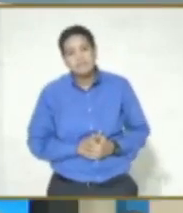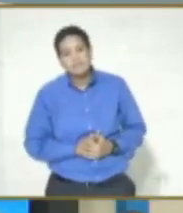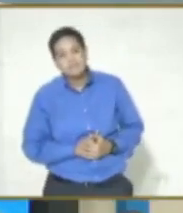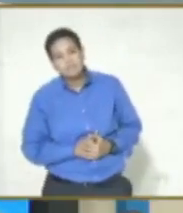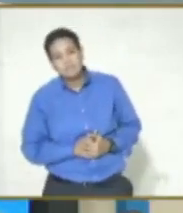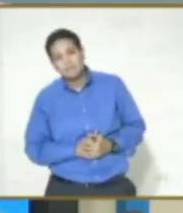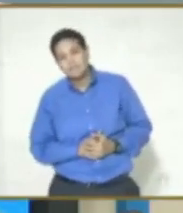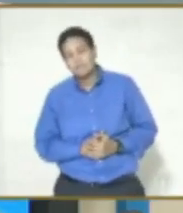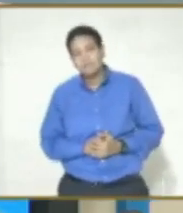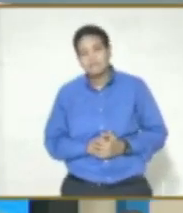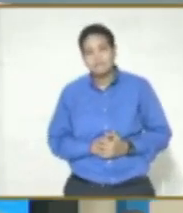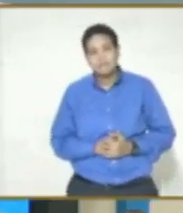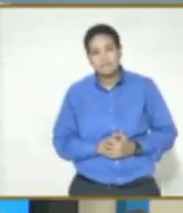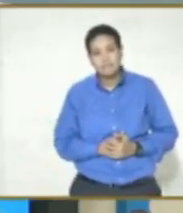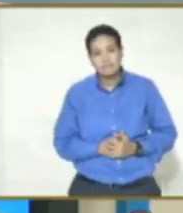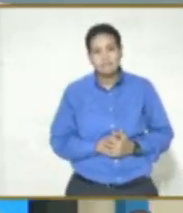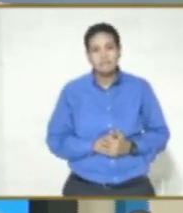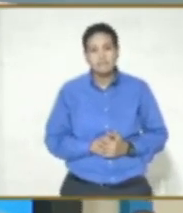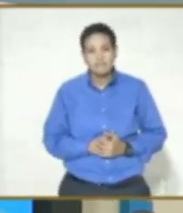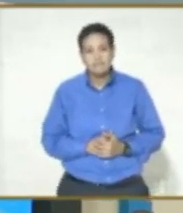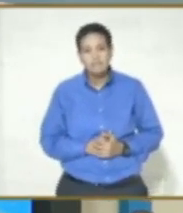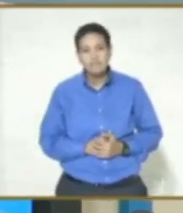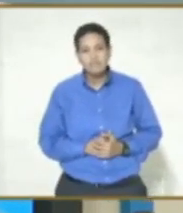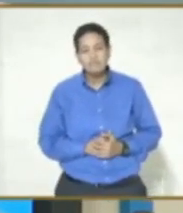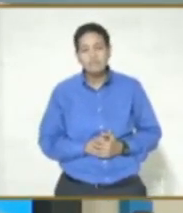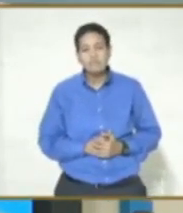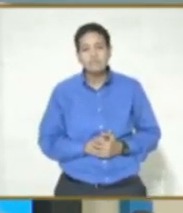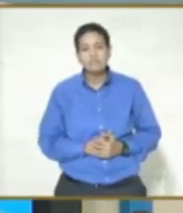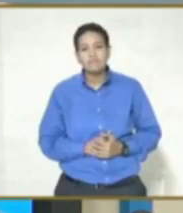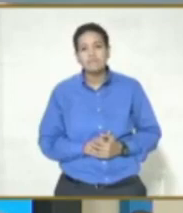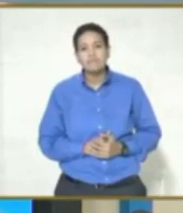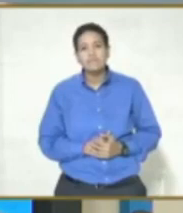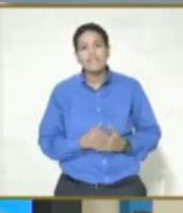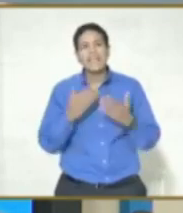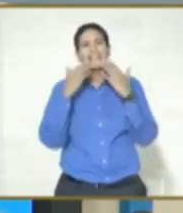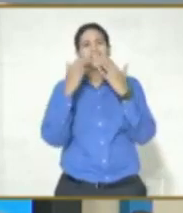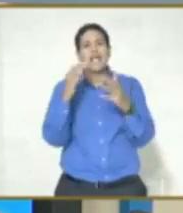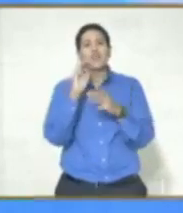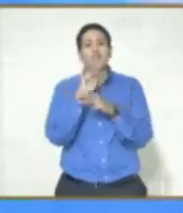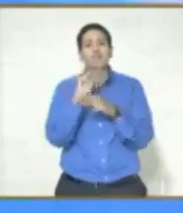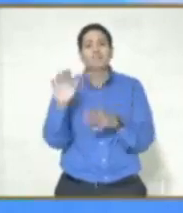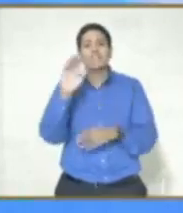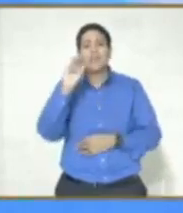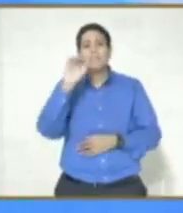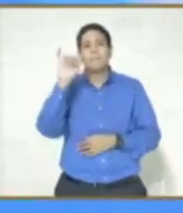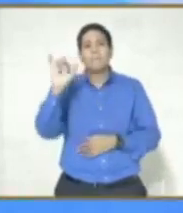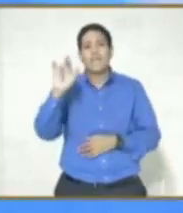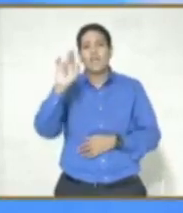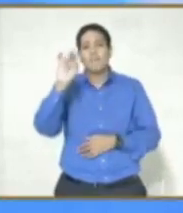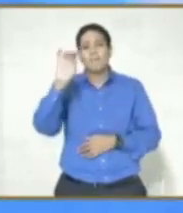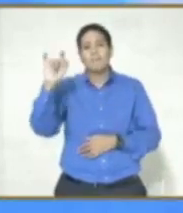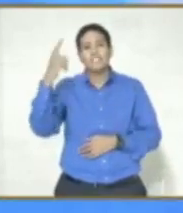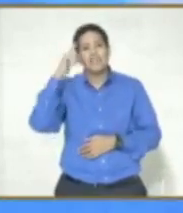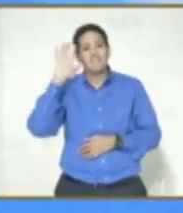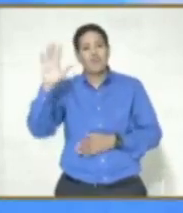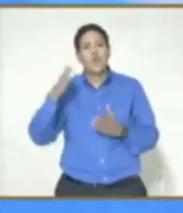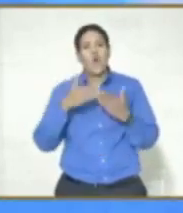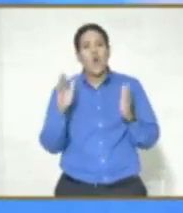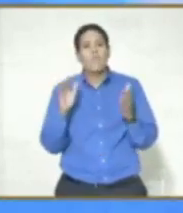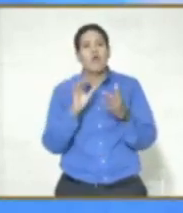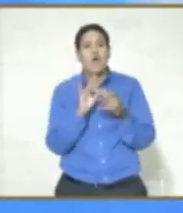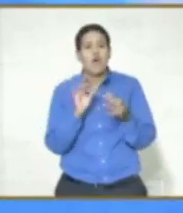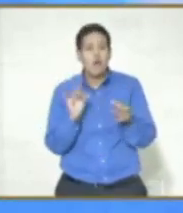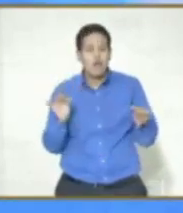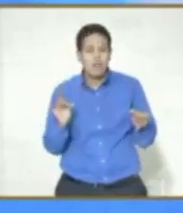Oh, thank you, Minister and Mayor Mitchell, for your opening contributions.